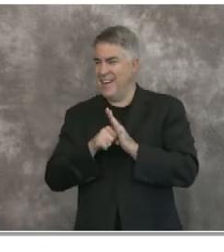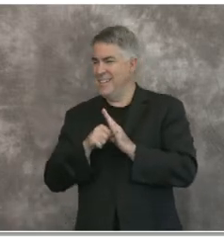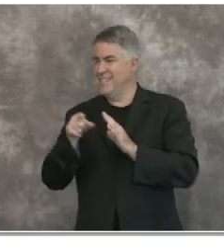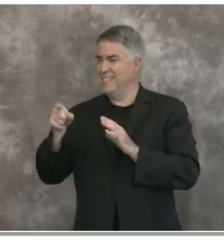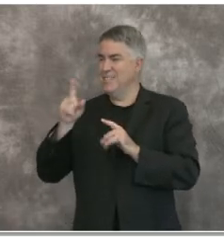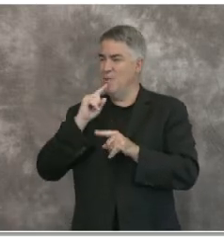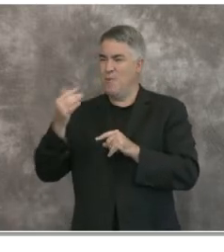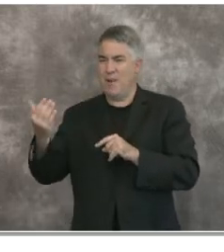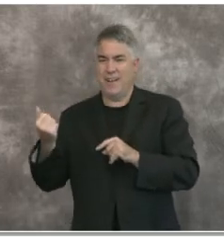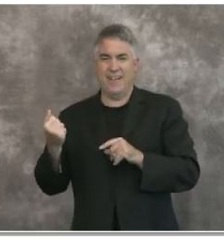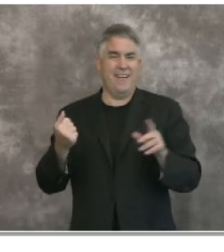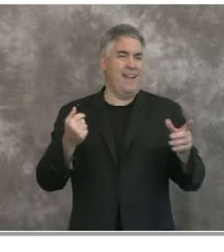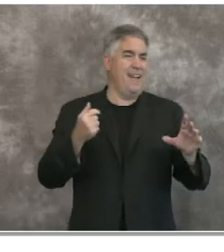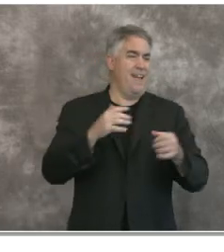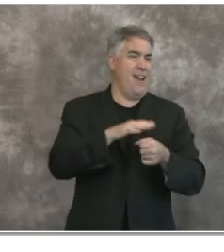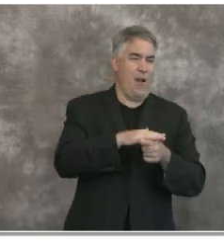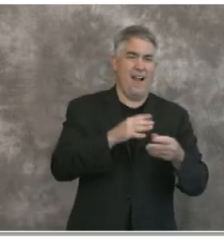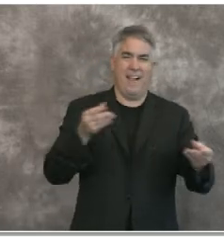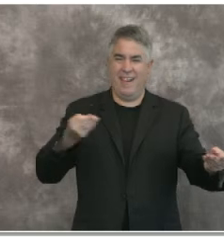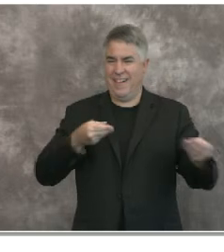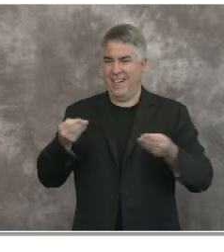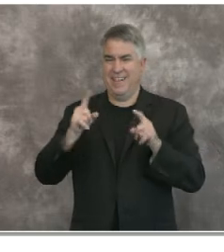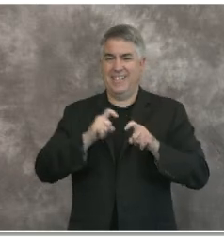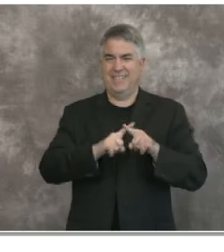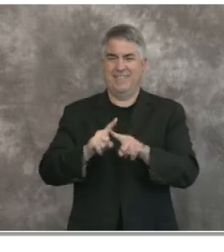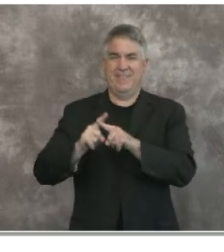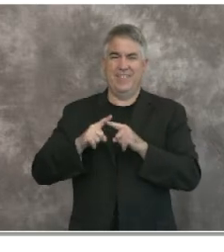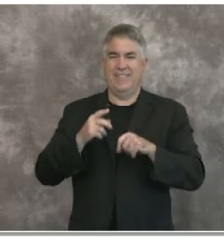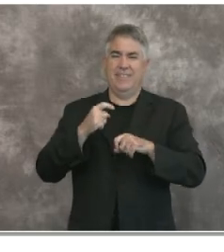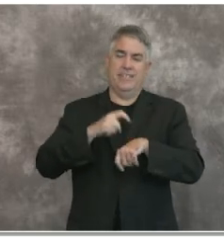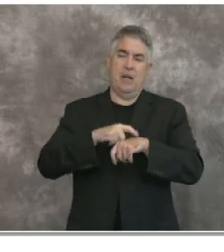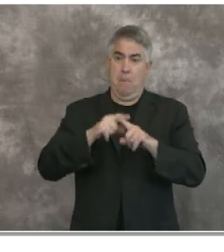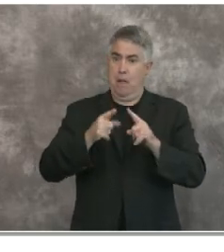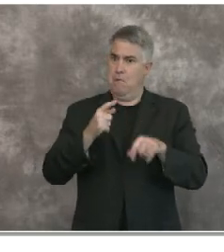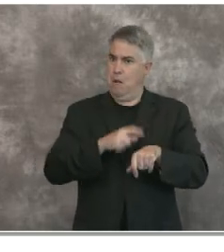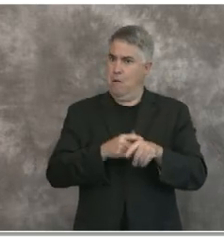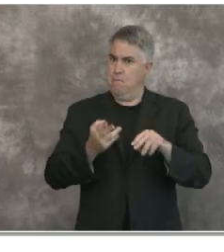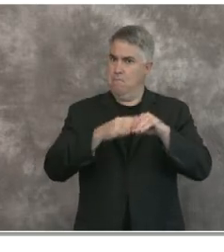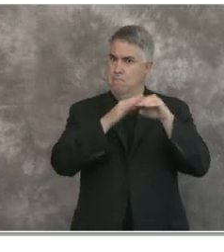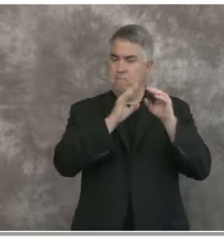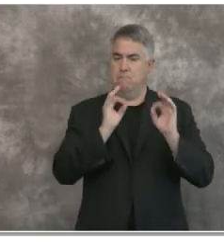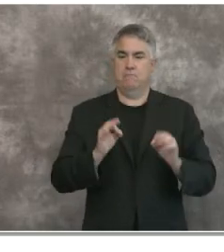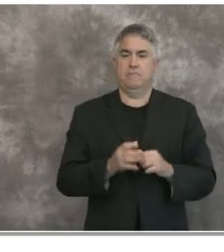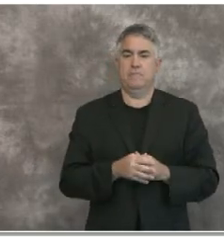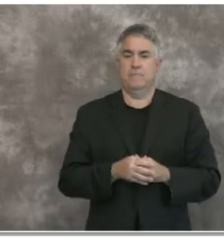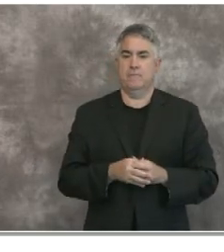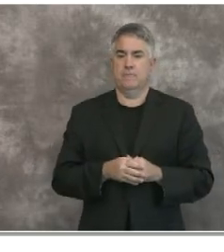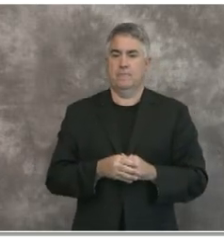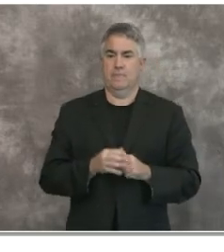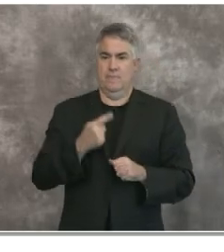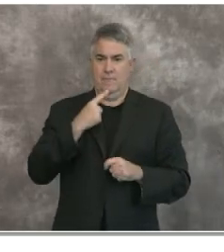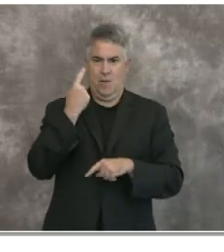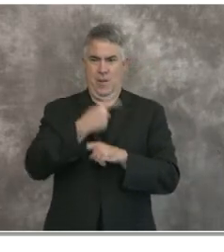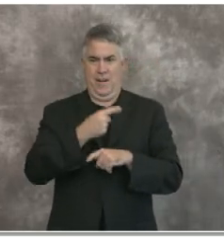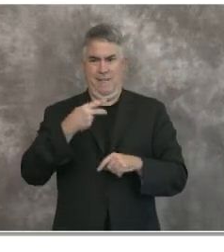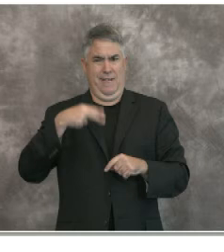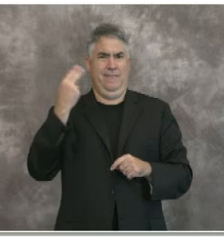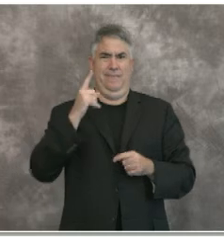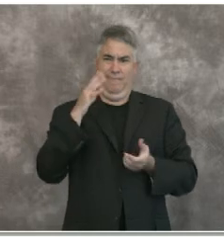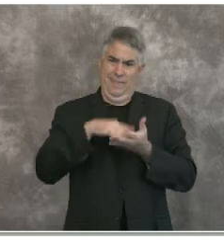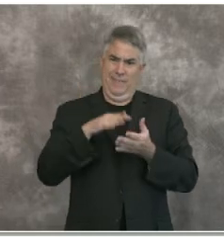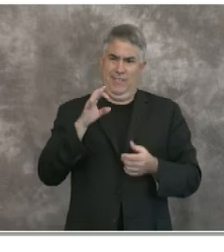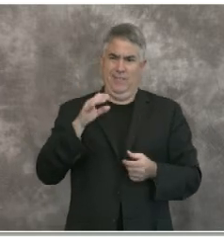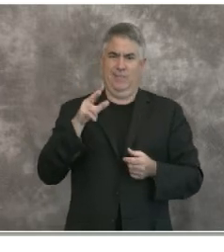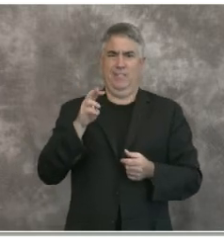but we expect our daily testing numbers to continue to increase. But again, today we're reporting our single highest day total in testing. Contact tracers are